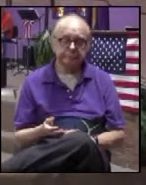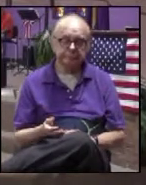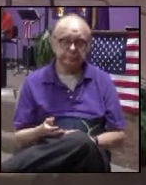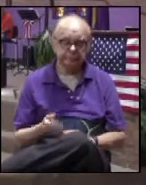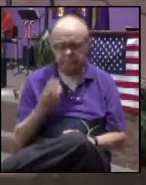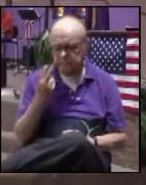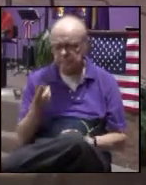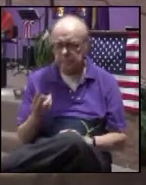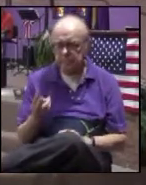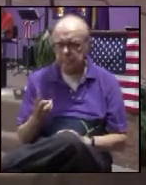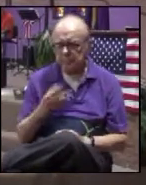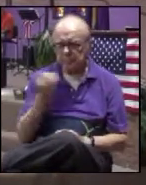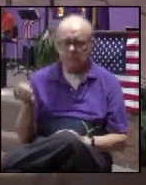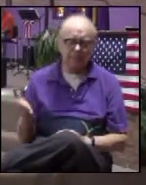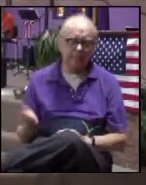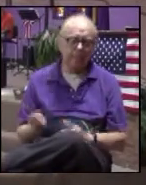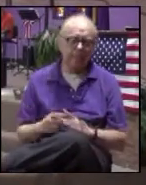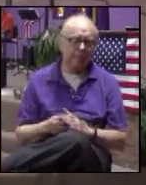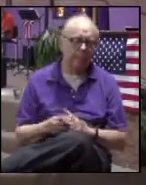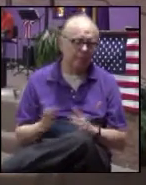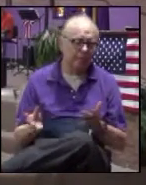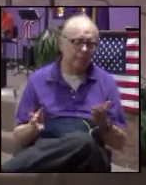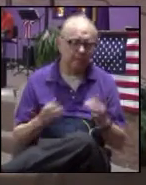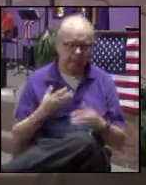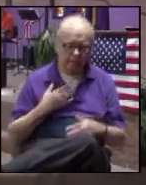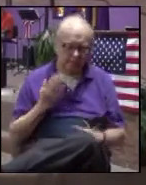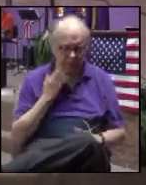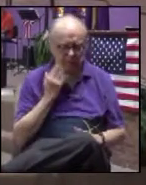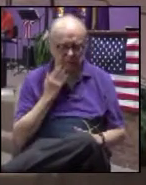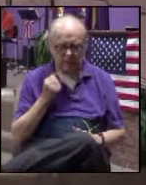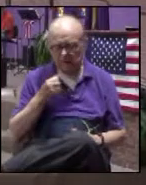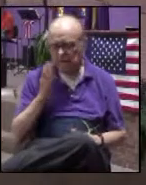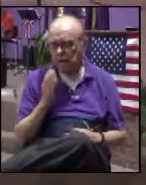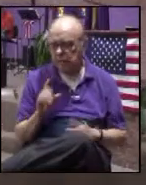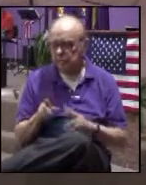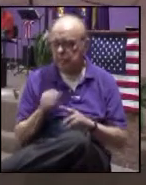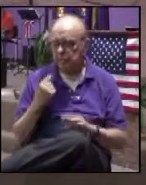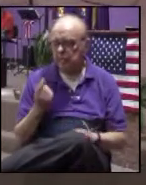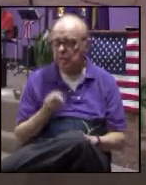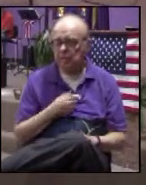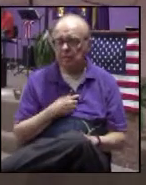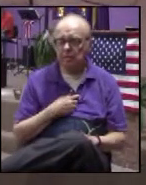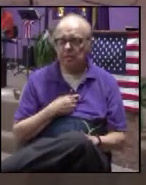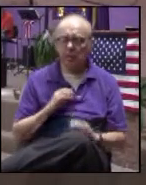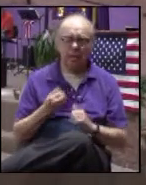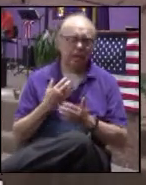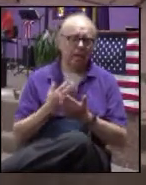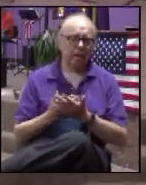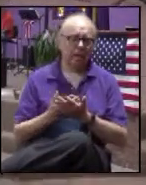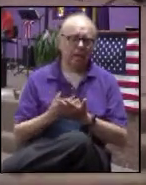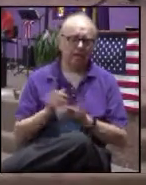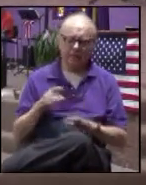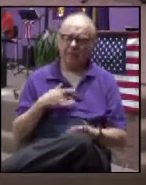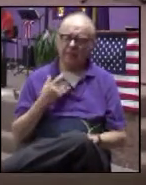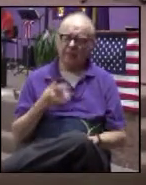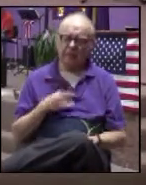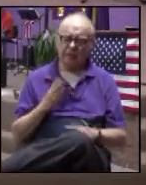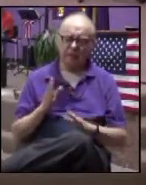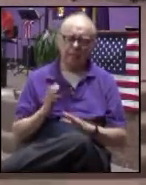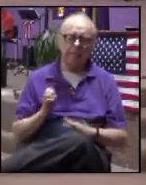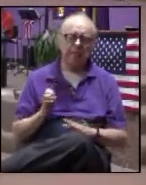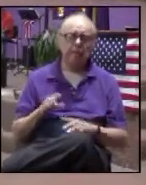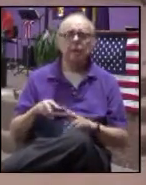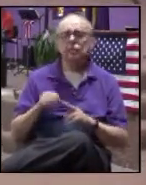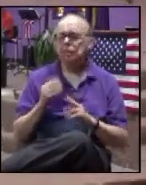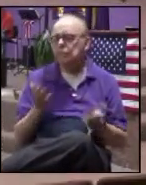You see, that's the greatest source of our confidence, is the fact that God has chose us. How good does it feel to be chosen?